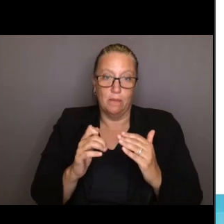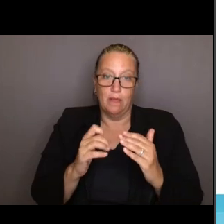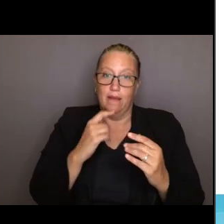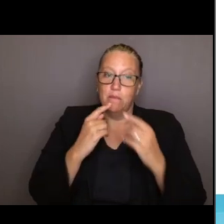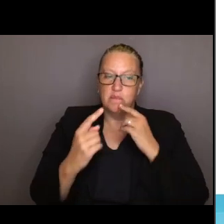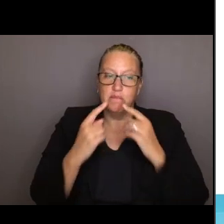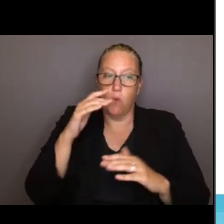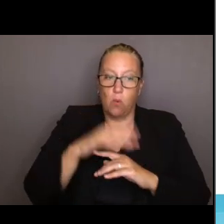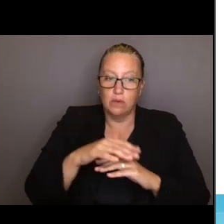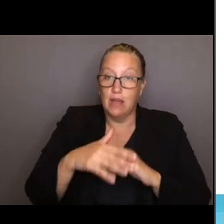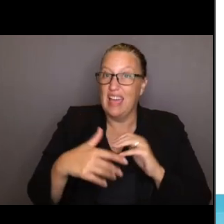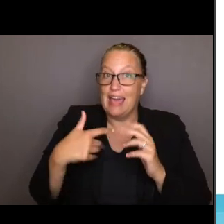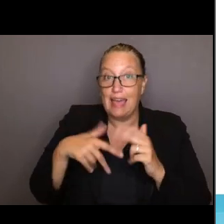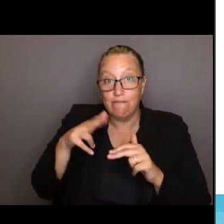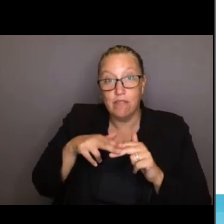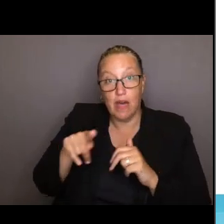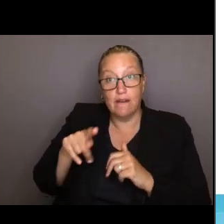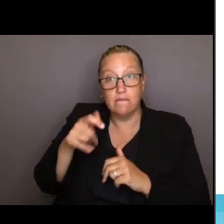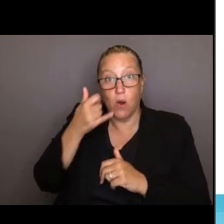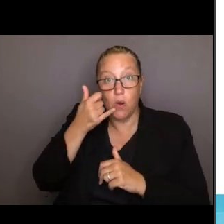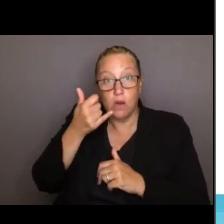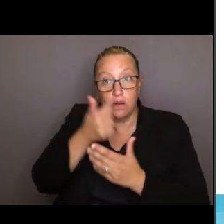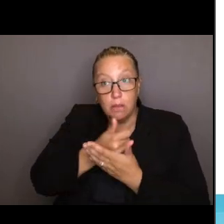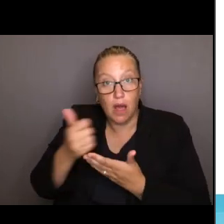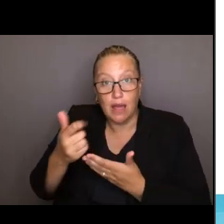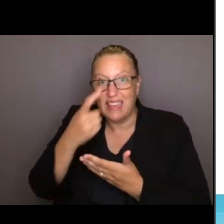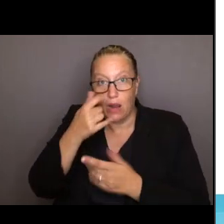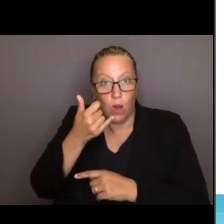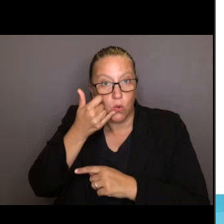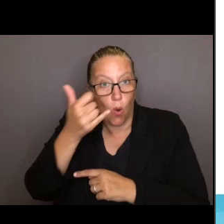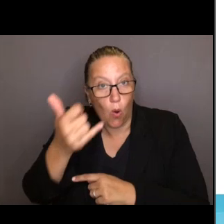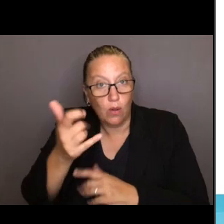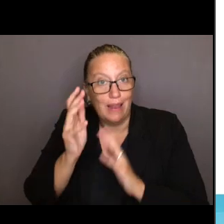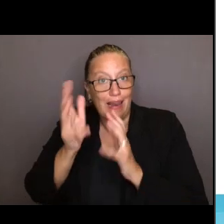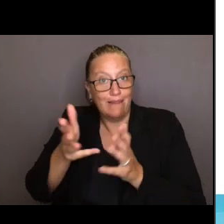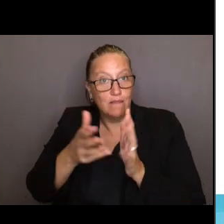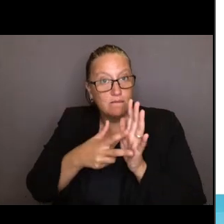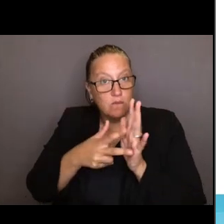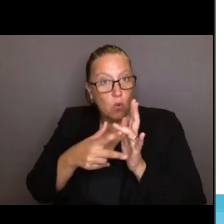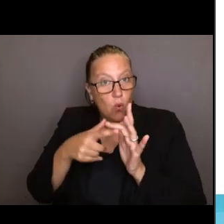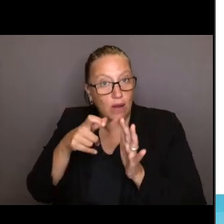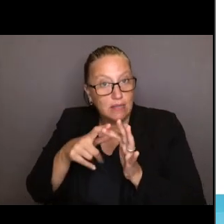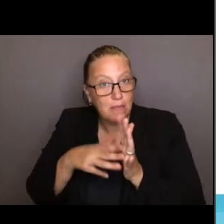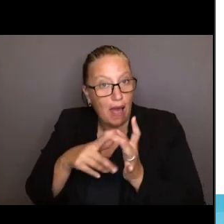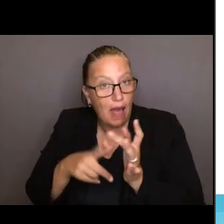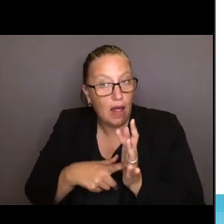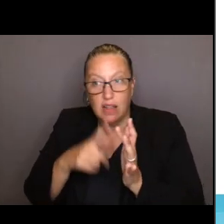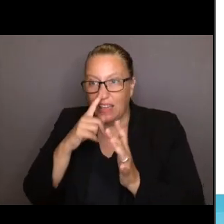to call? Can we leave a voicemail? Would they prefer a text before calling? And if the client has any